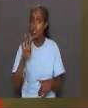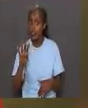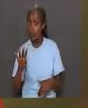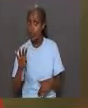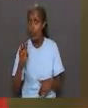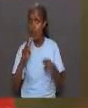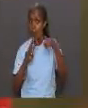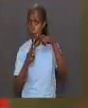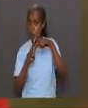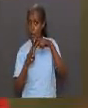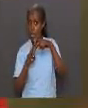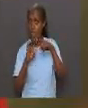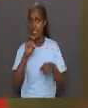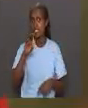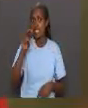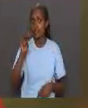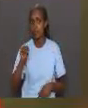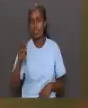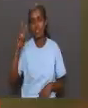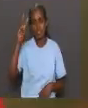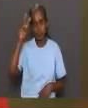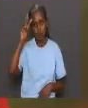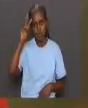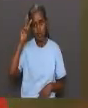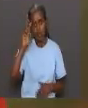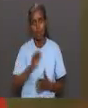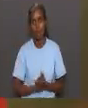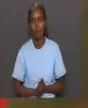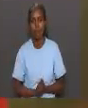144 pi centimeters squared.